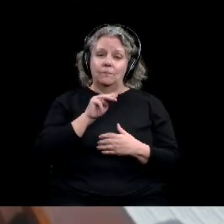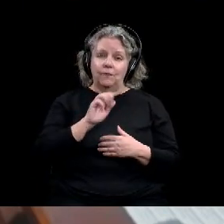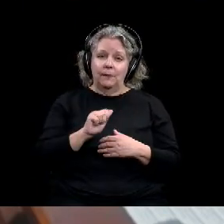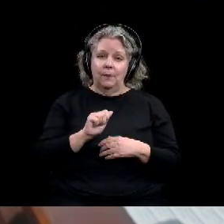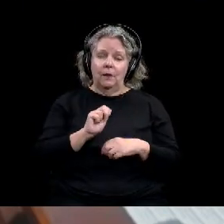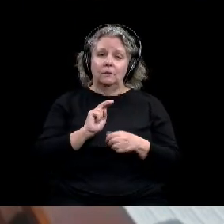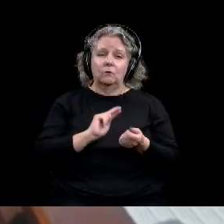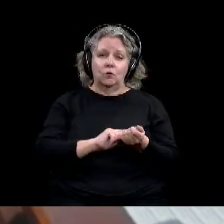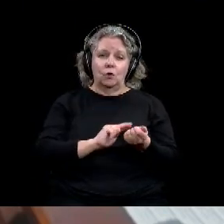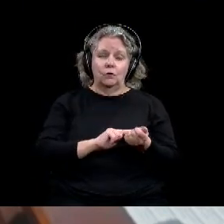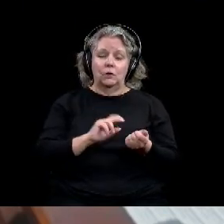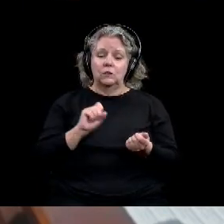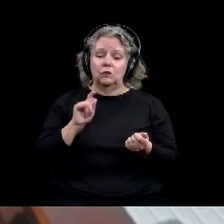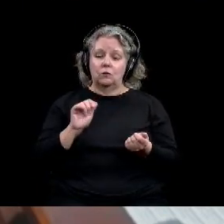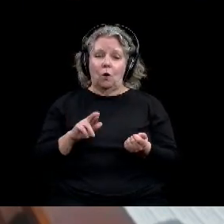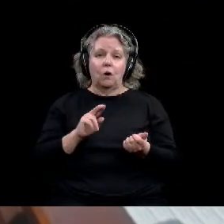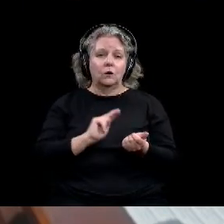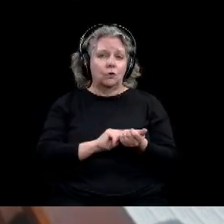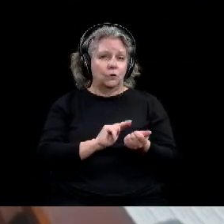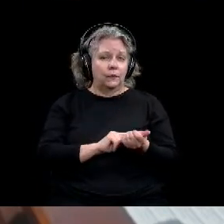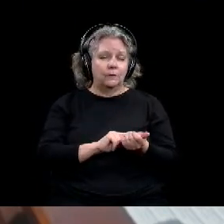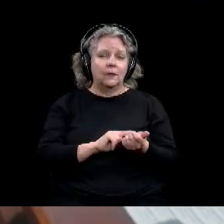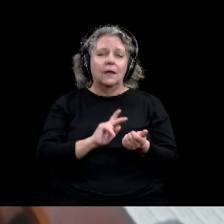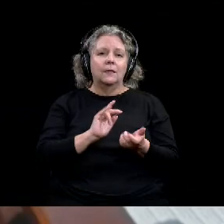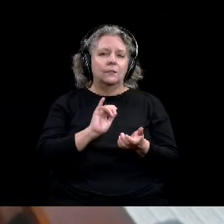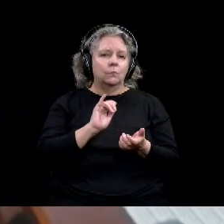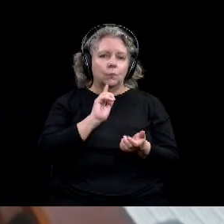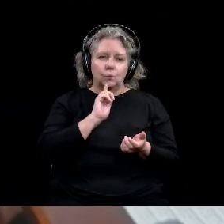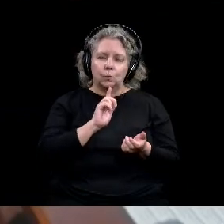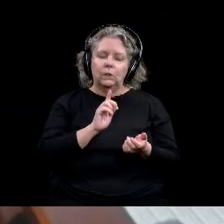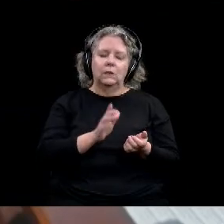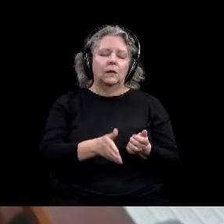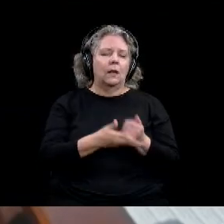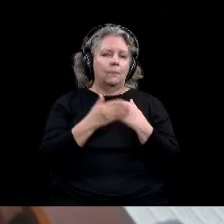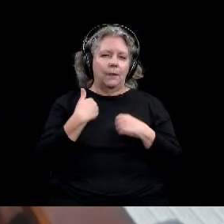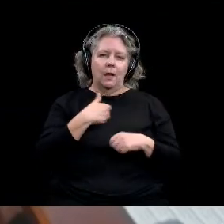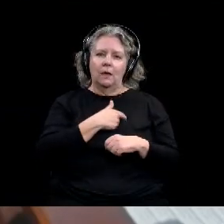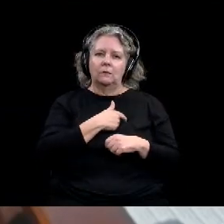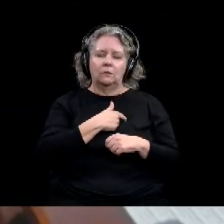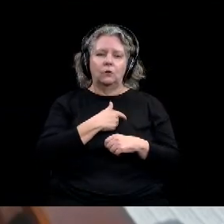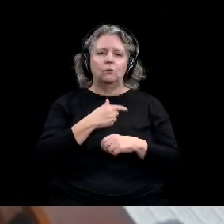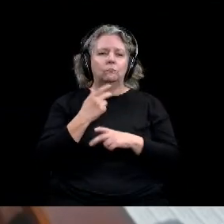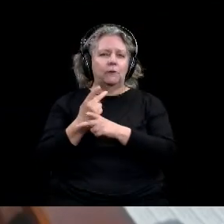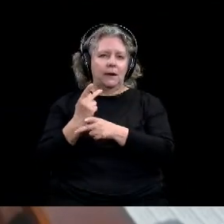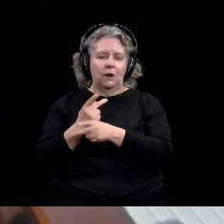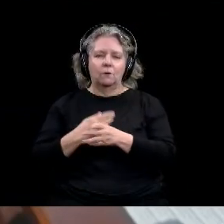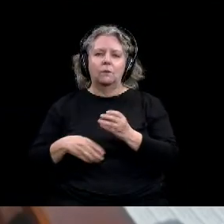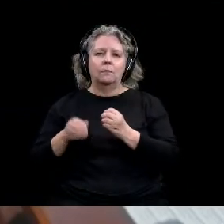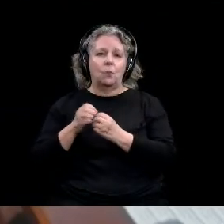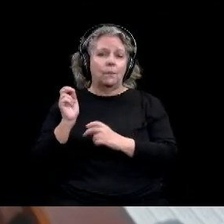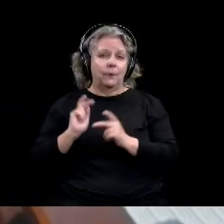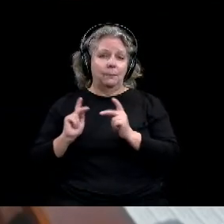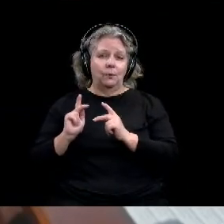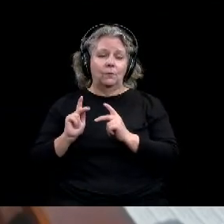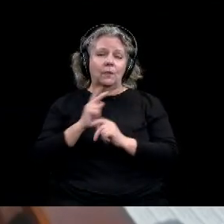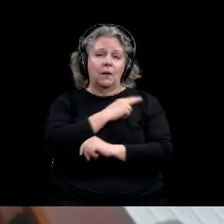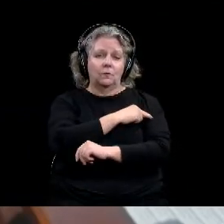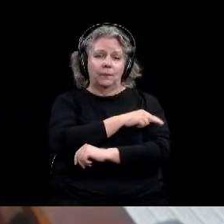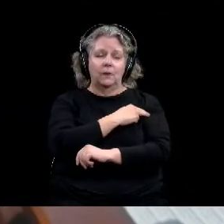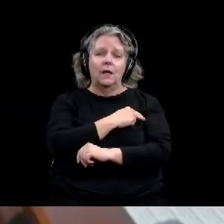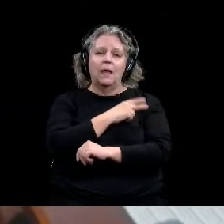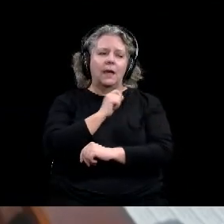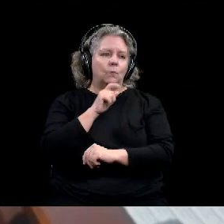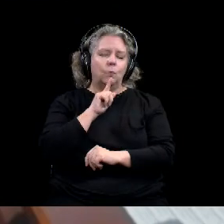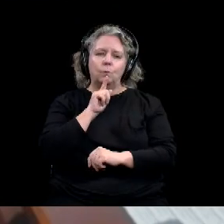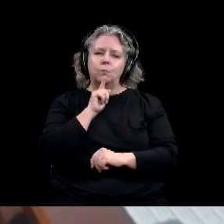of patients in our hospital, and have been warmly welcomed in our facility and others, I'm sure.